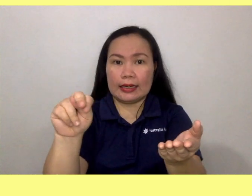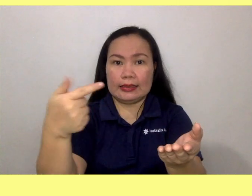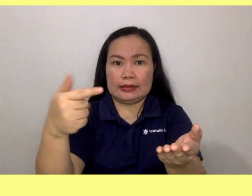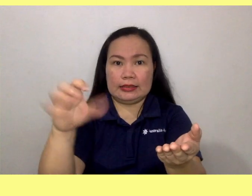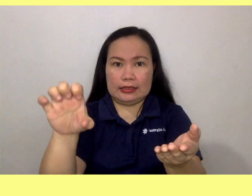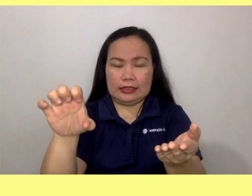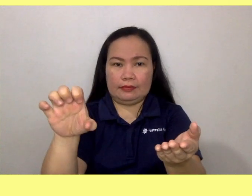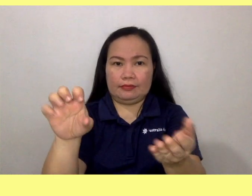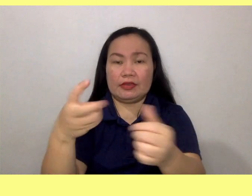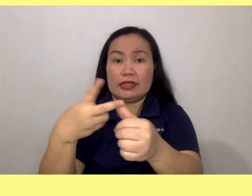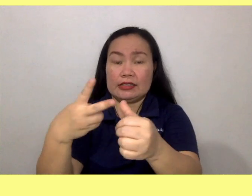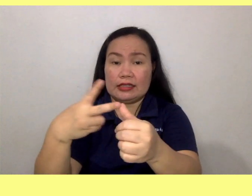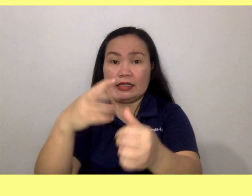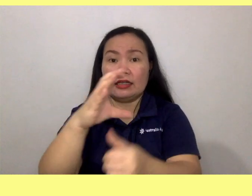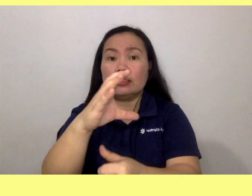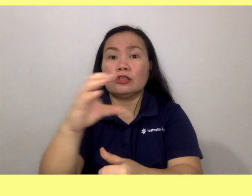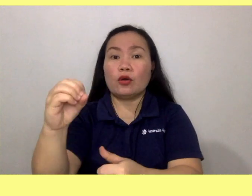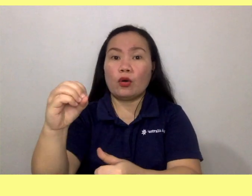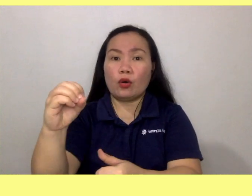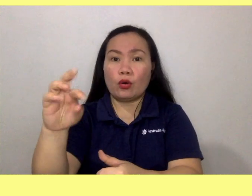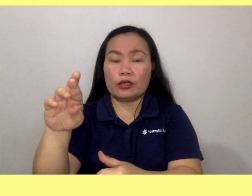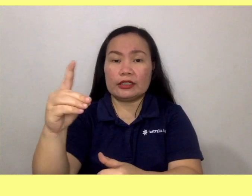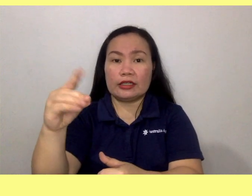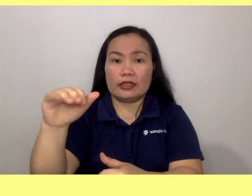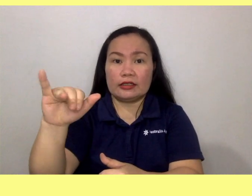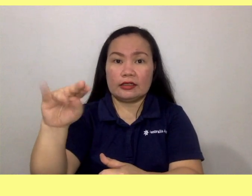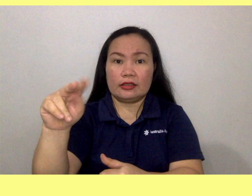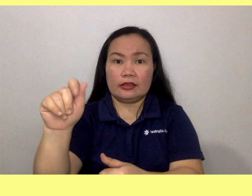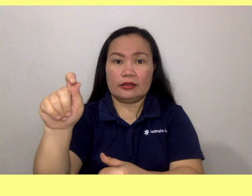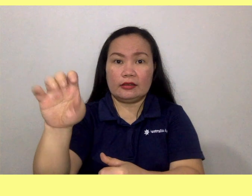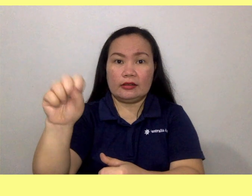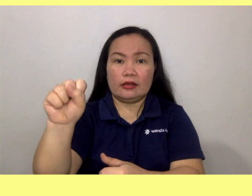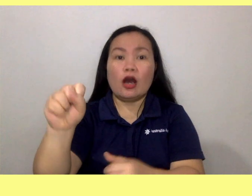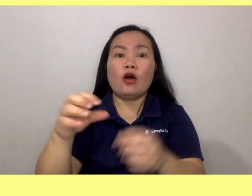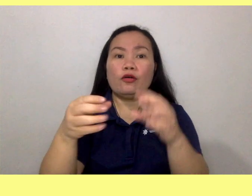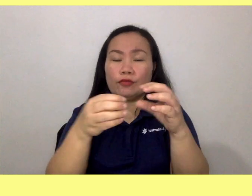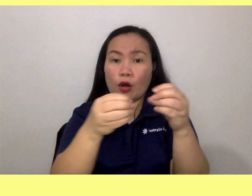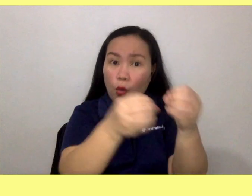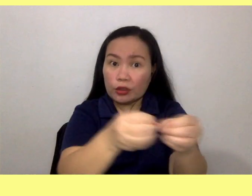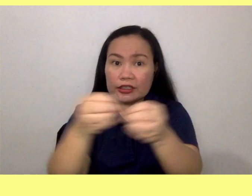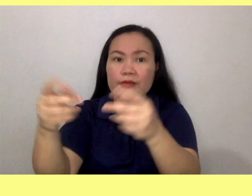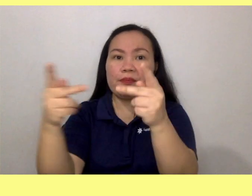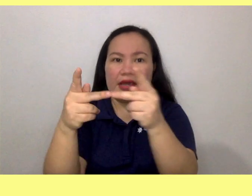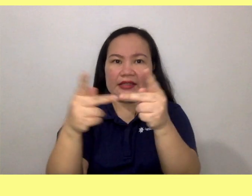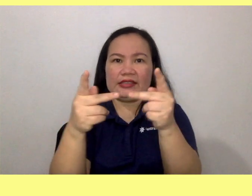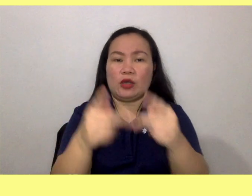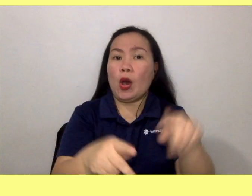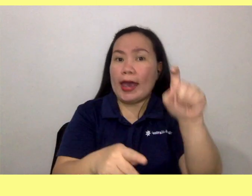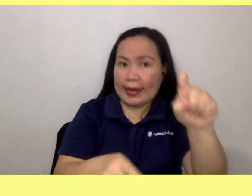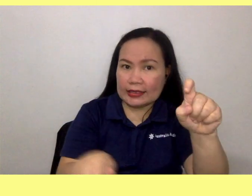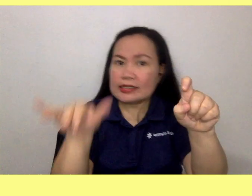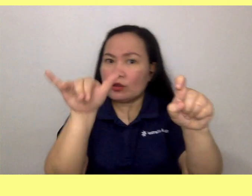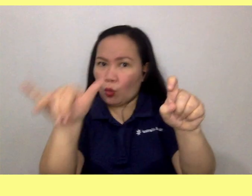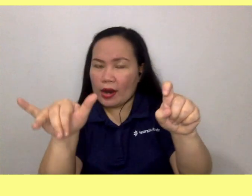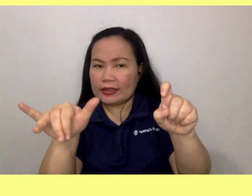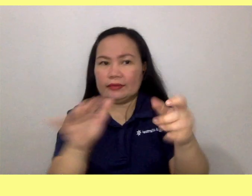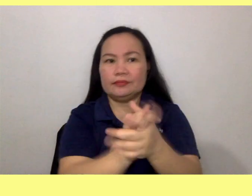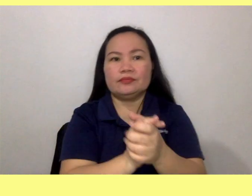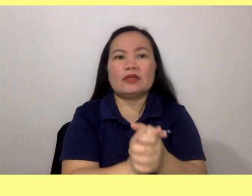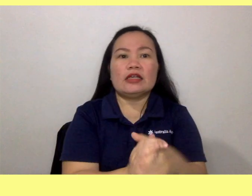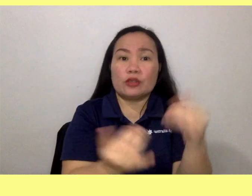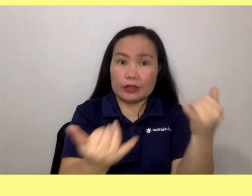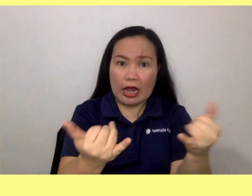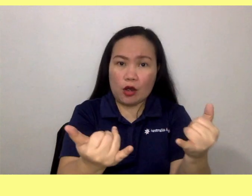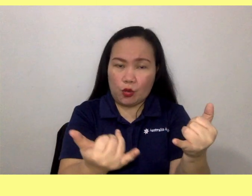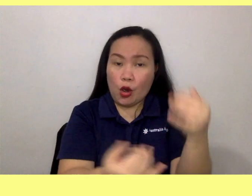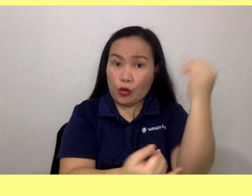range, the second coordinates ng ating ordered pairs. Okay, so ang gagawin natin is we need to draw a